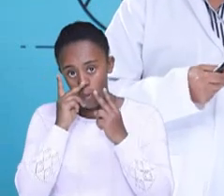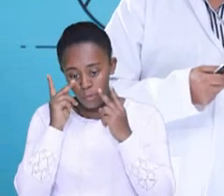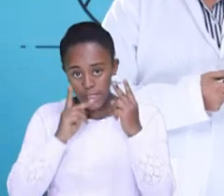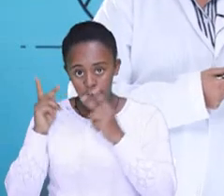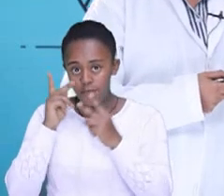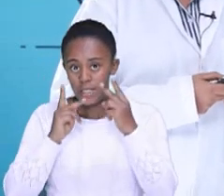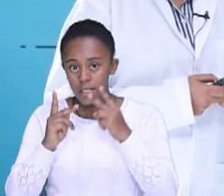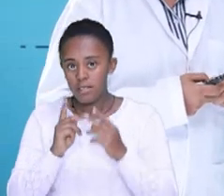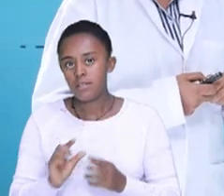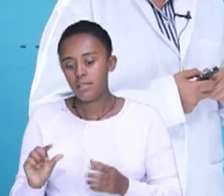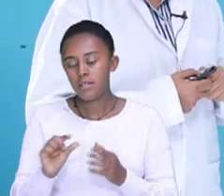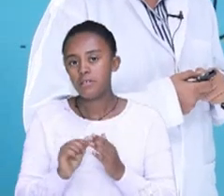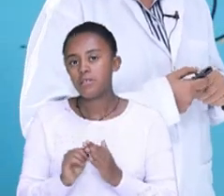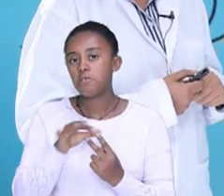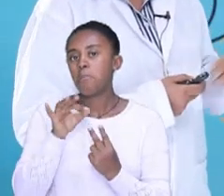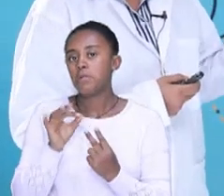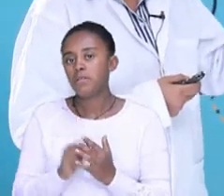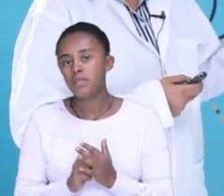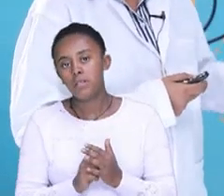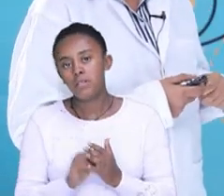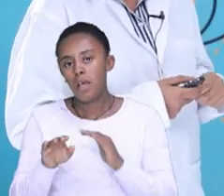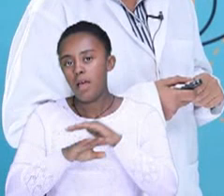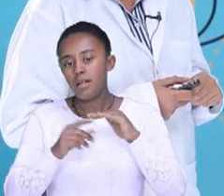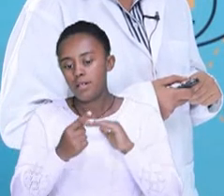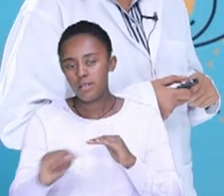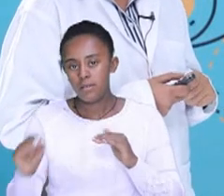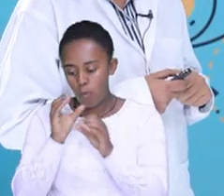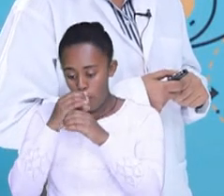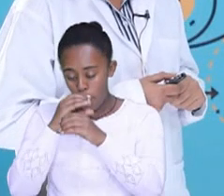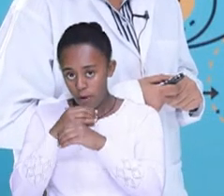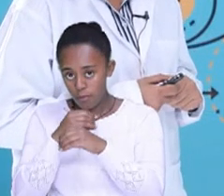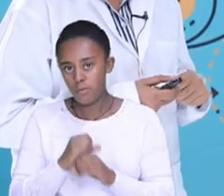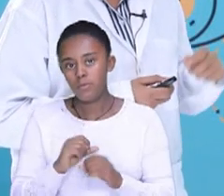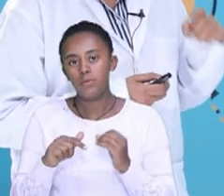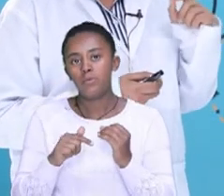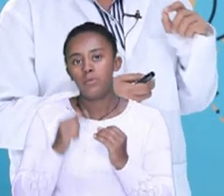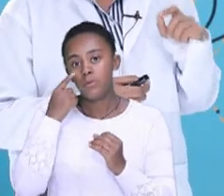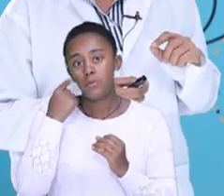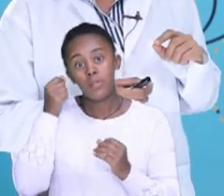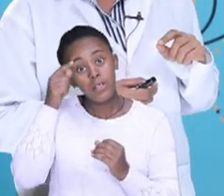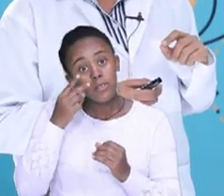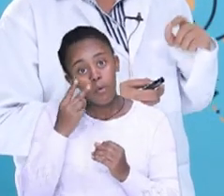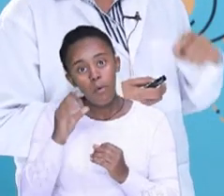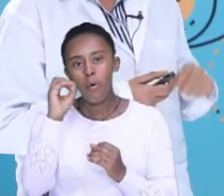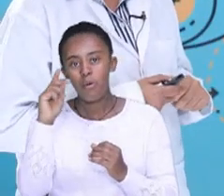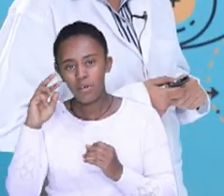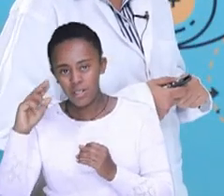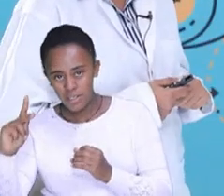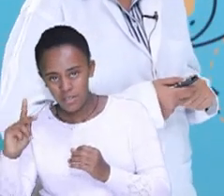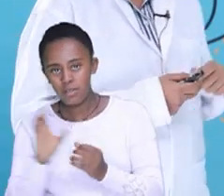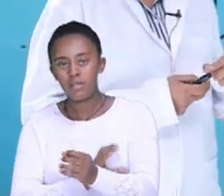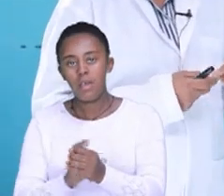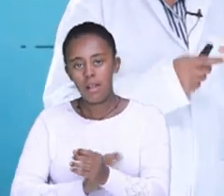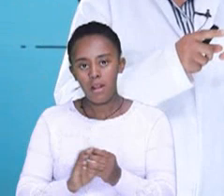his sample under the compound microscope, he saw cork cells. He saw